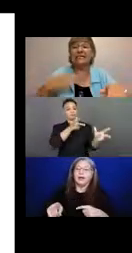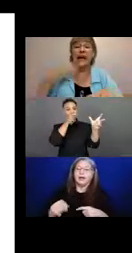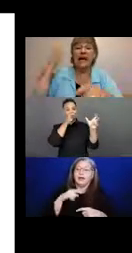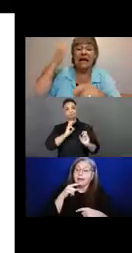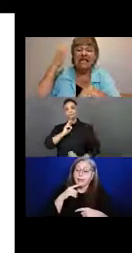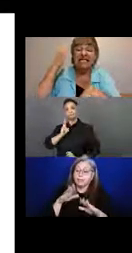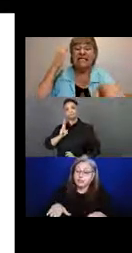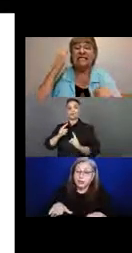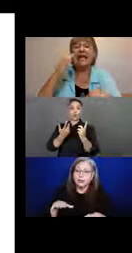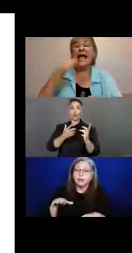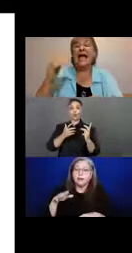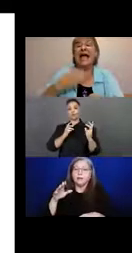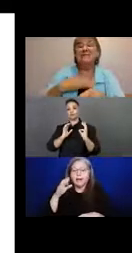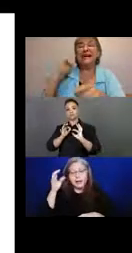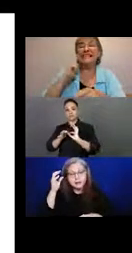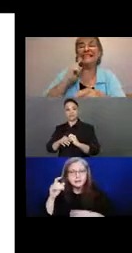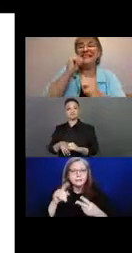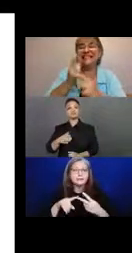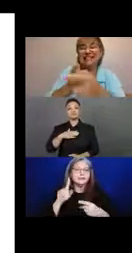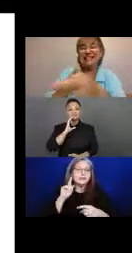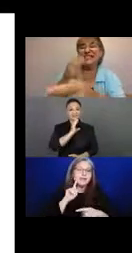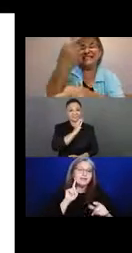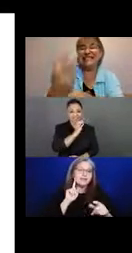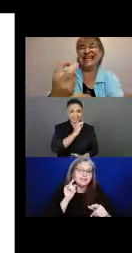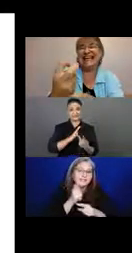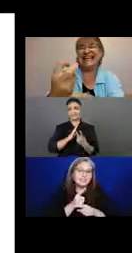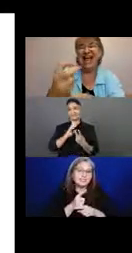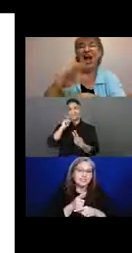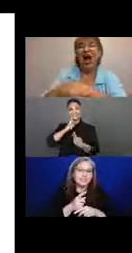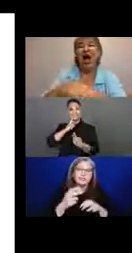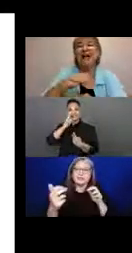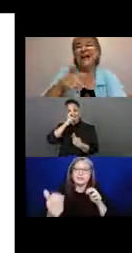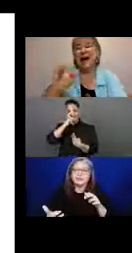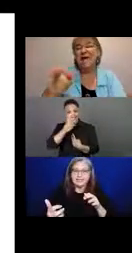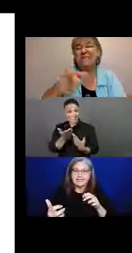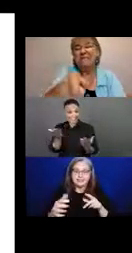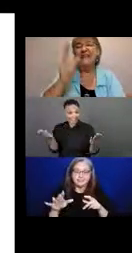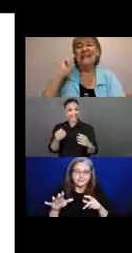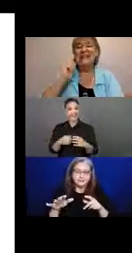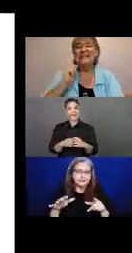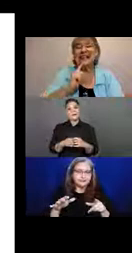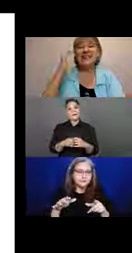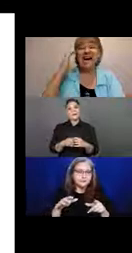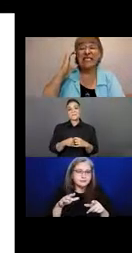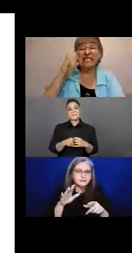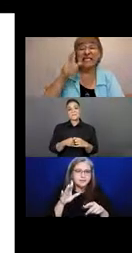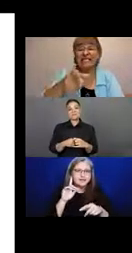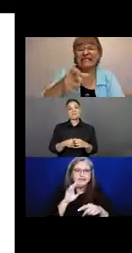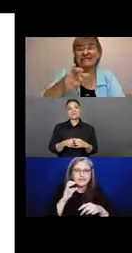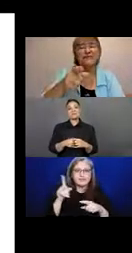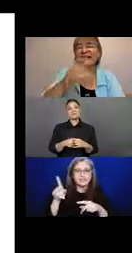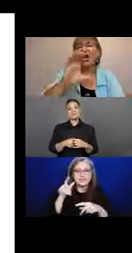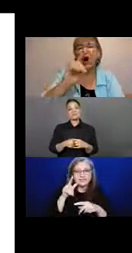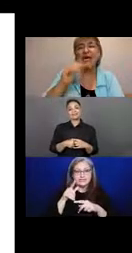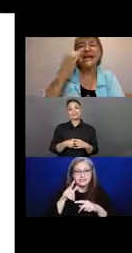their hearing kids, my cousins and my deaf sister is sitting on the deaf cousin,